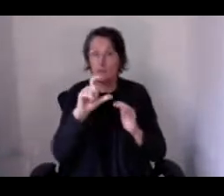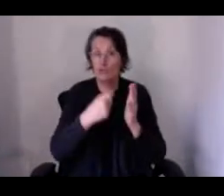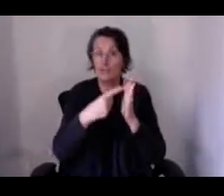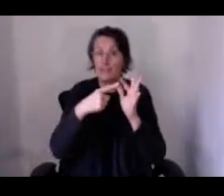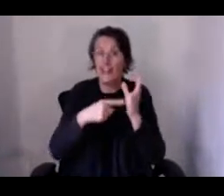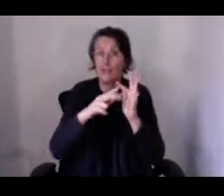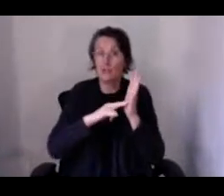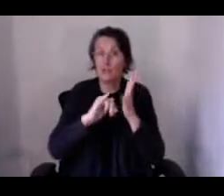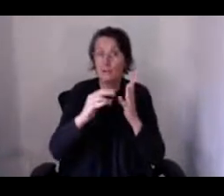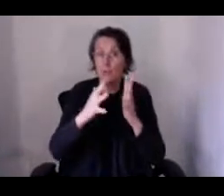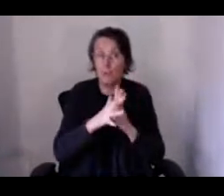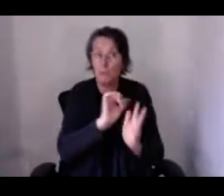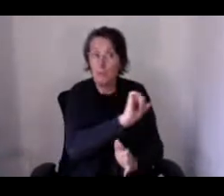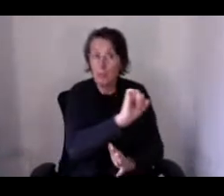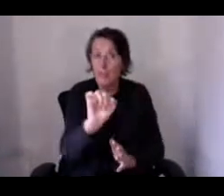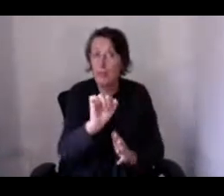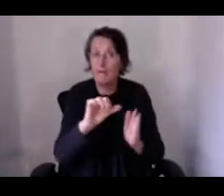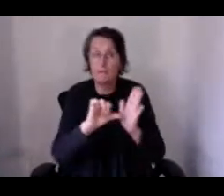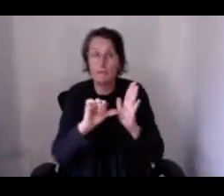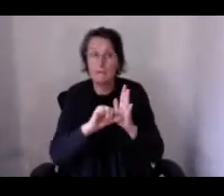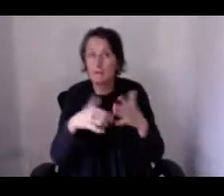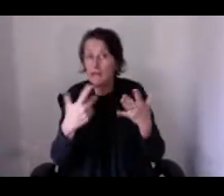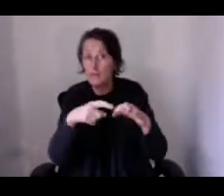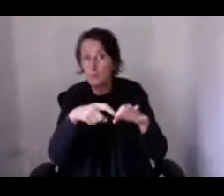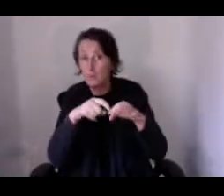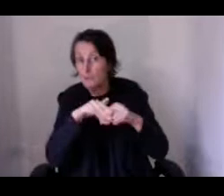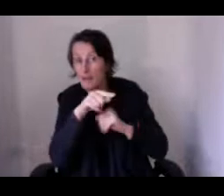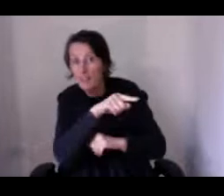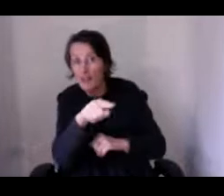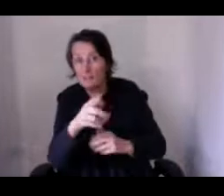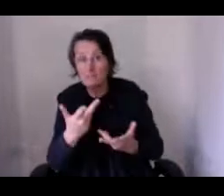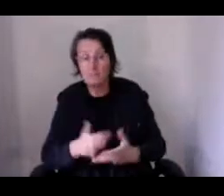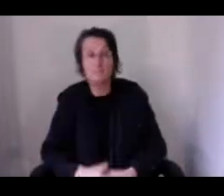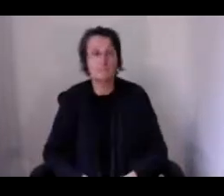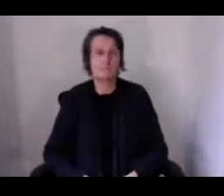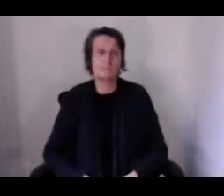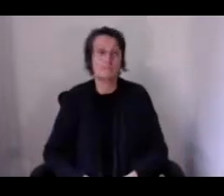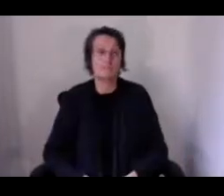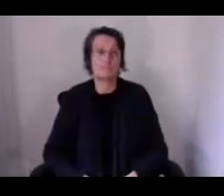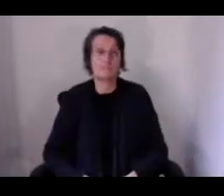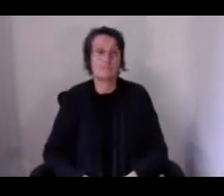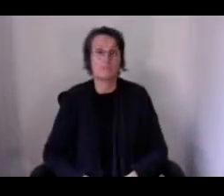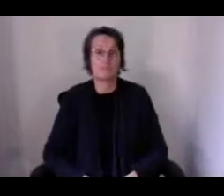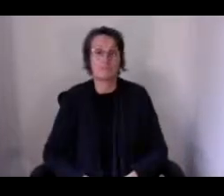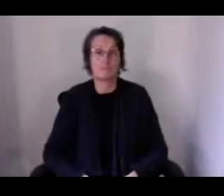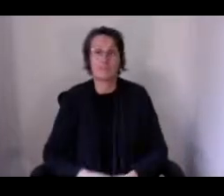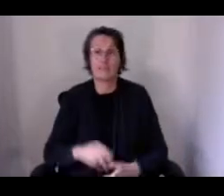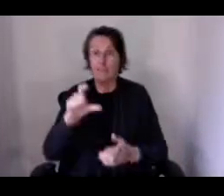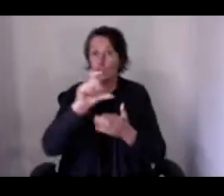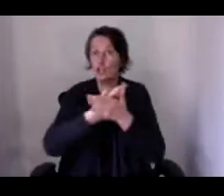or any queries about what's on offer? There's a few questions there in the chat,